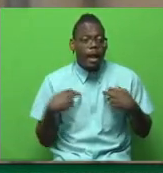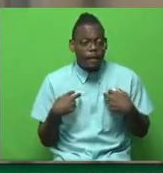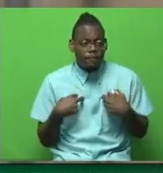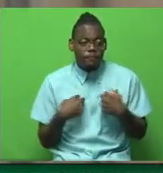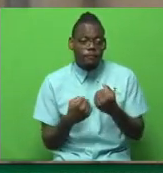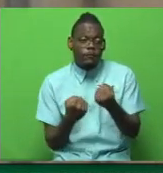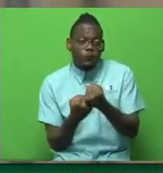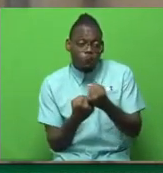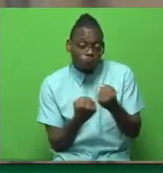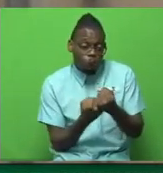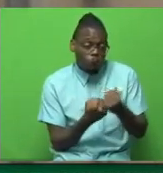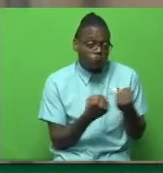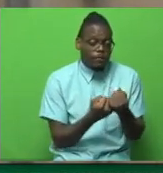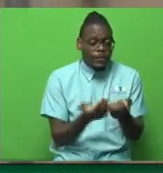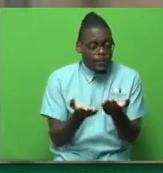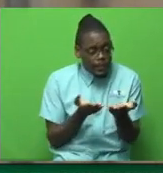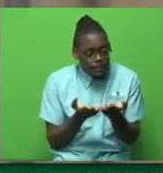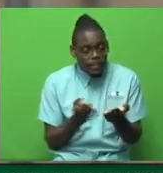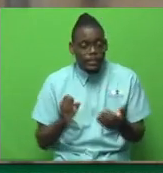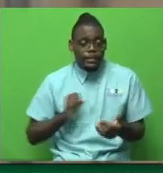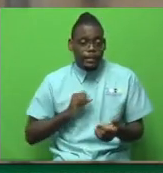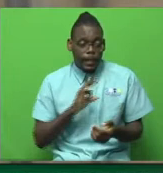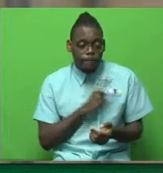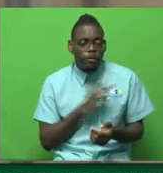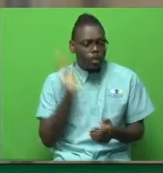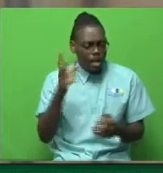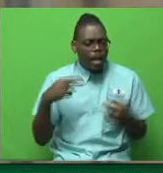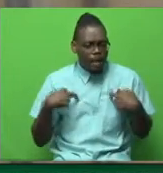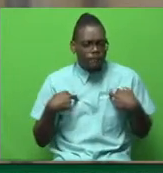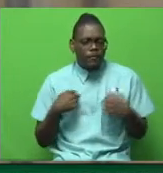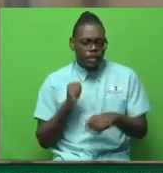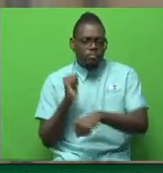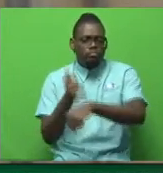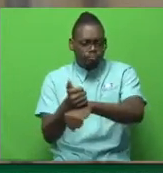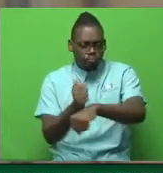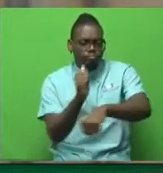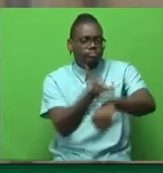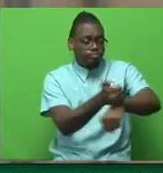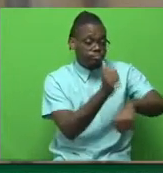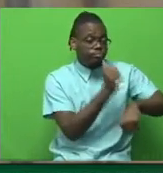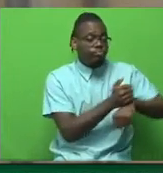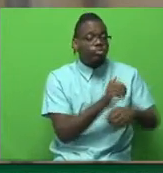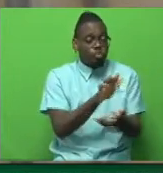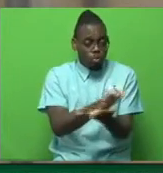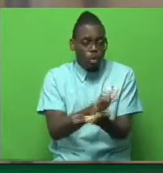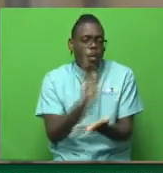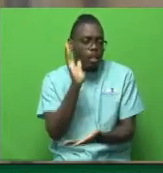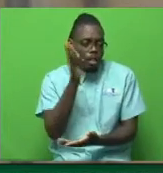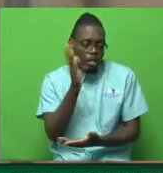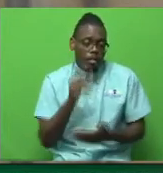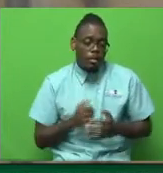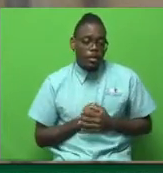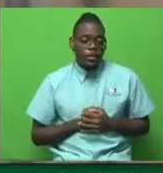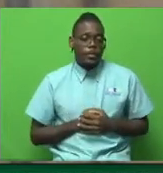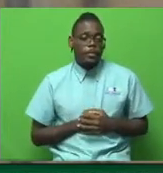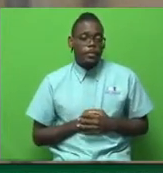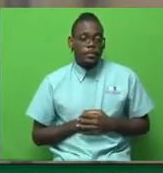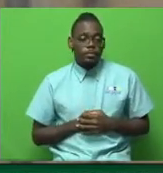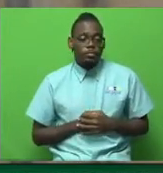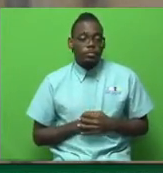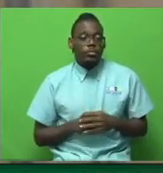assigned to these schools learning support assistance three each and most cases have been assigned to these 26 schools